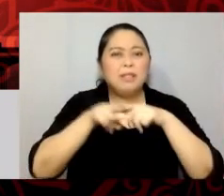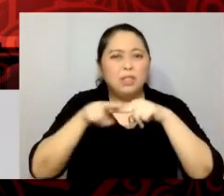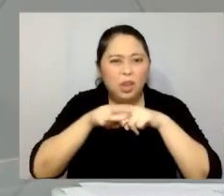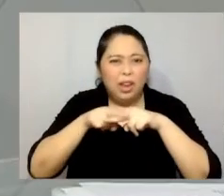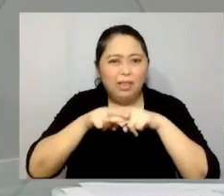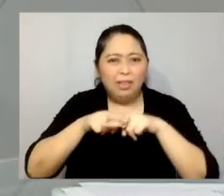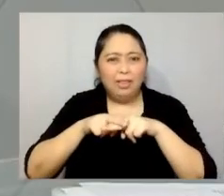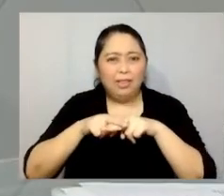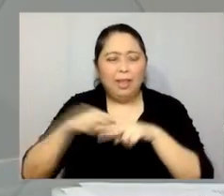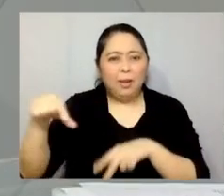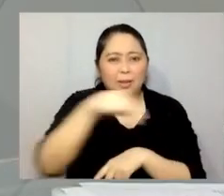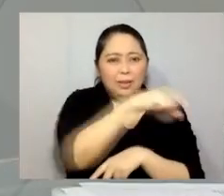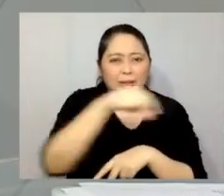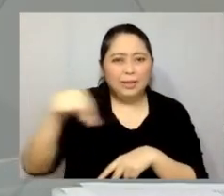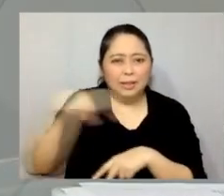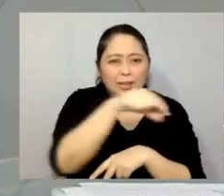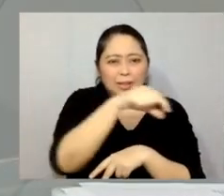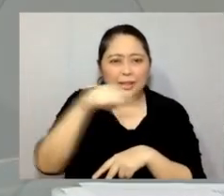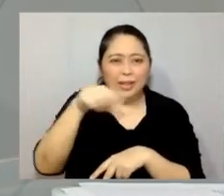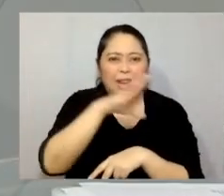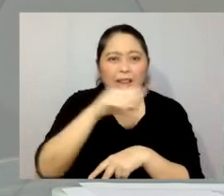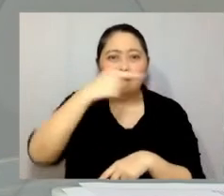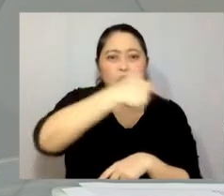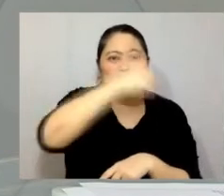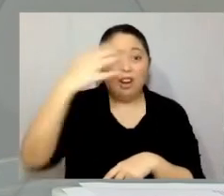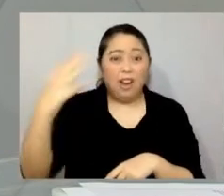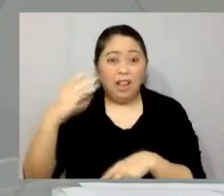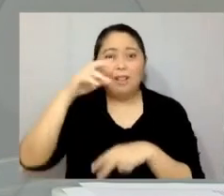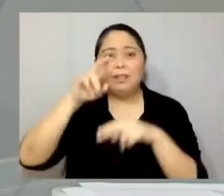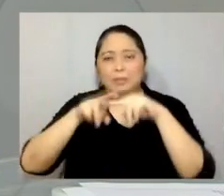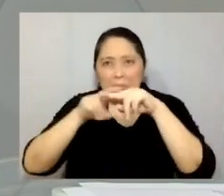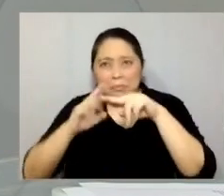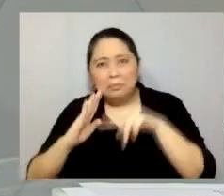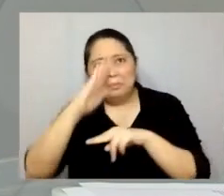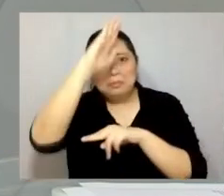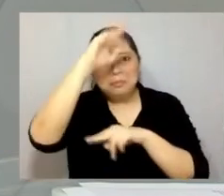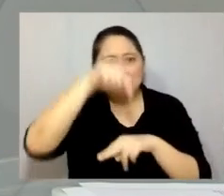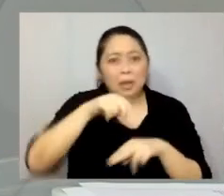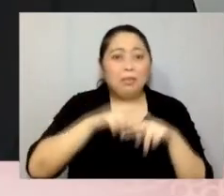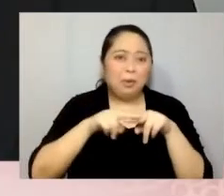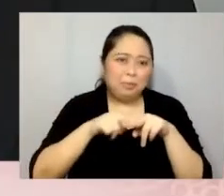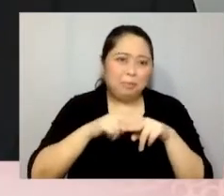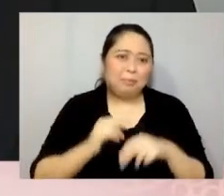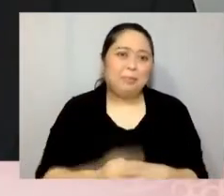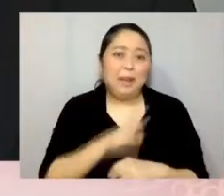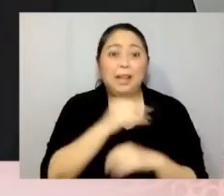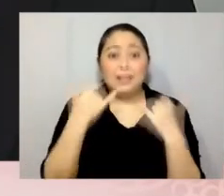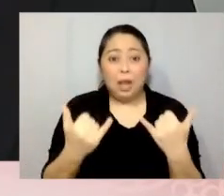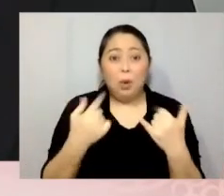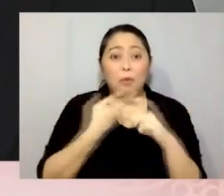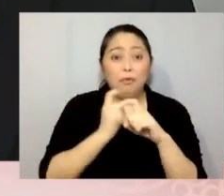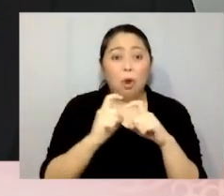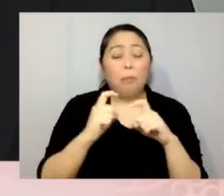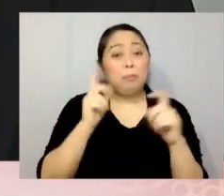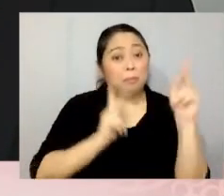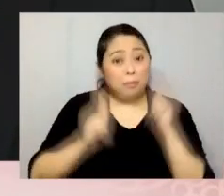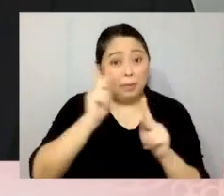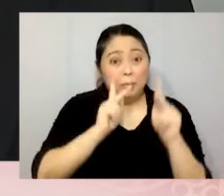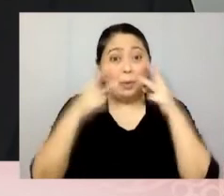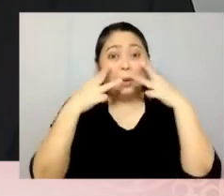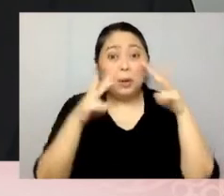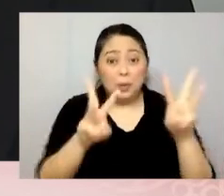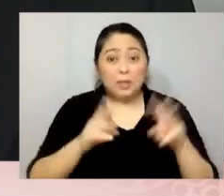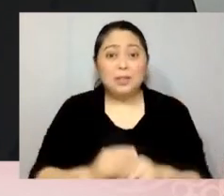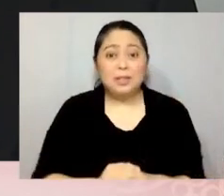the south. Now, we have a question from the audience. We are joined by Ona Jaritos, the Executive Director of the Legal